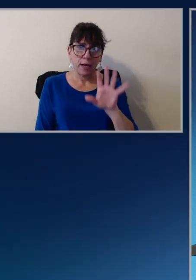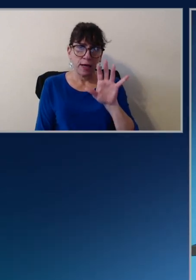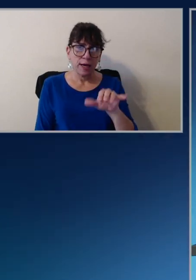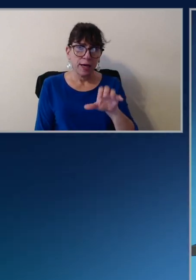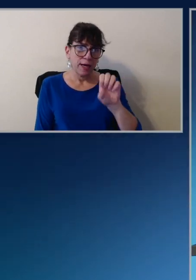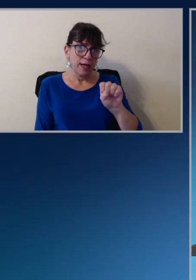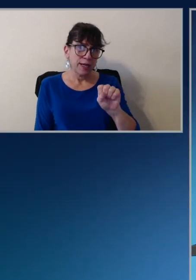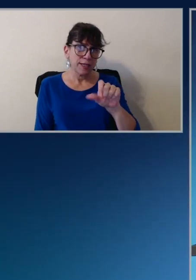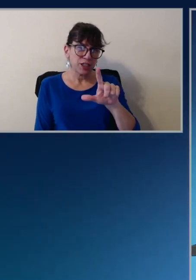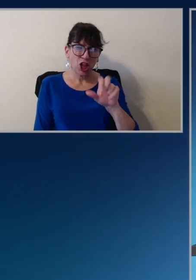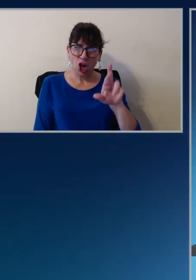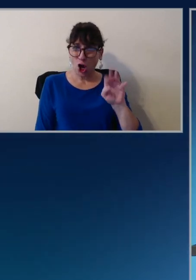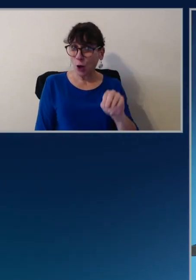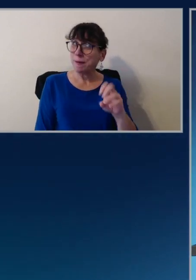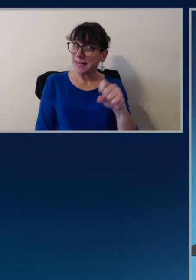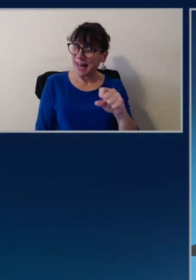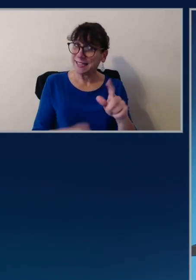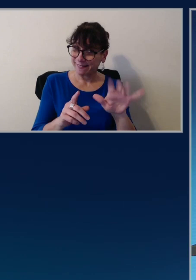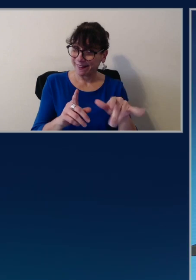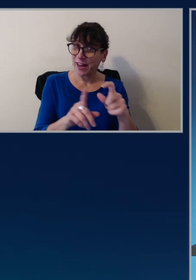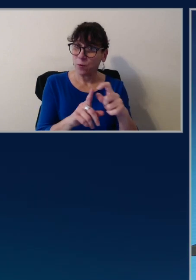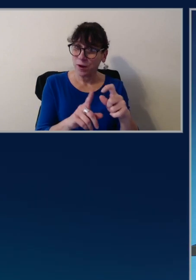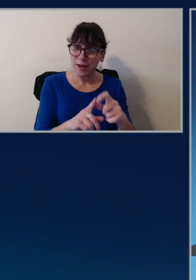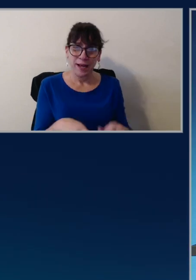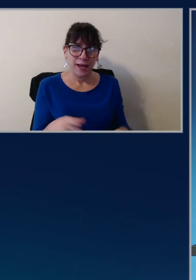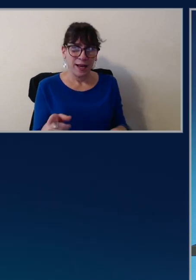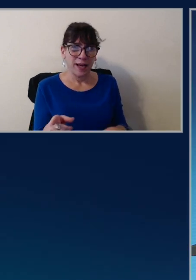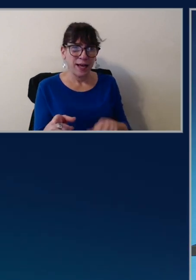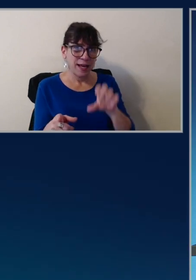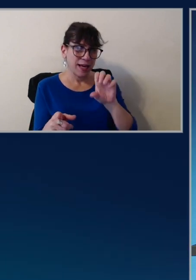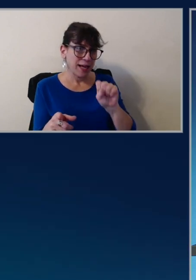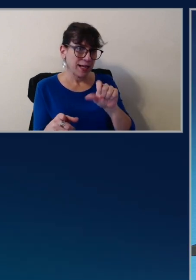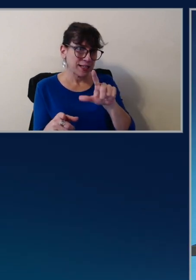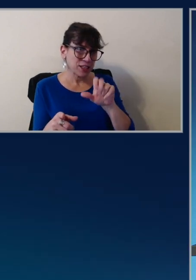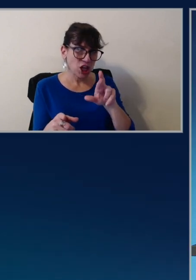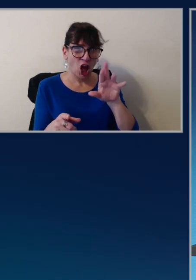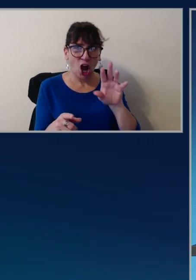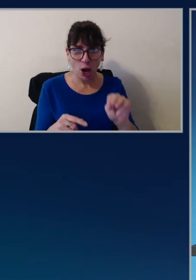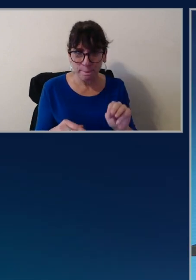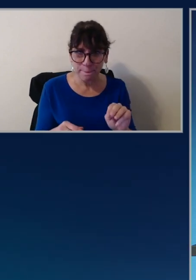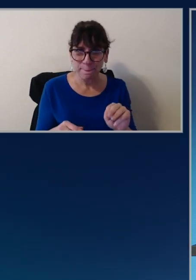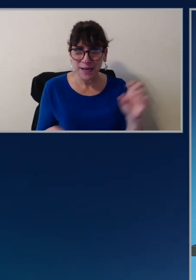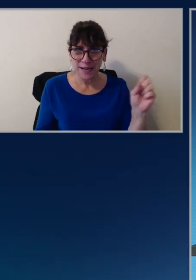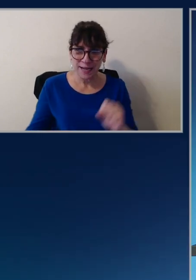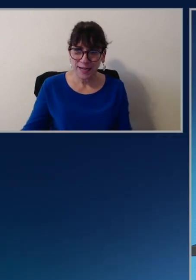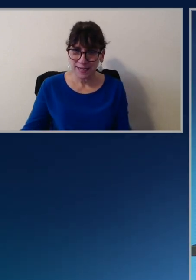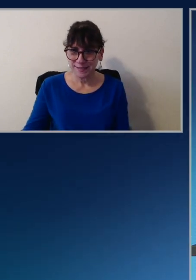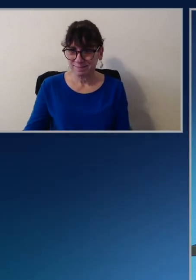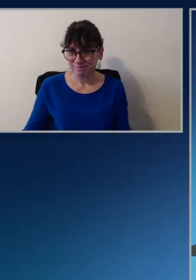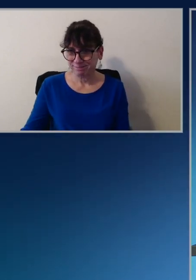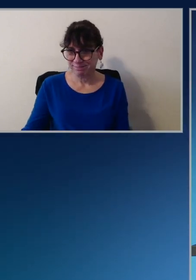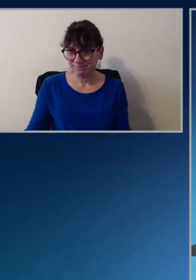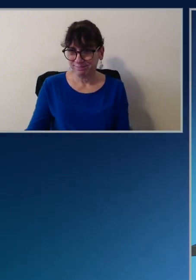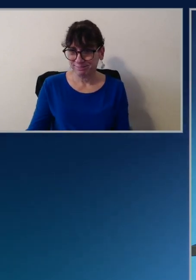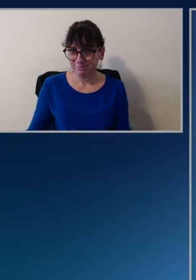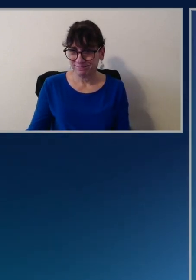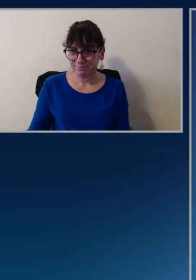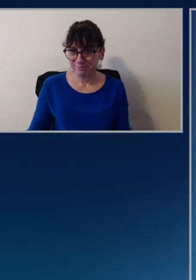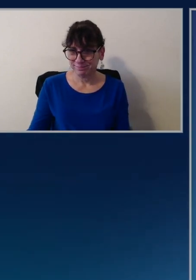Slurm, yes. Sounds hydrating, but okay. Yeah. Slurm. yeah. so Slurm